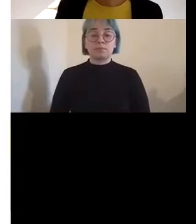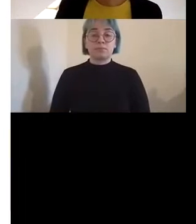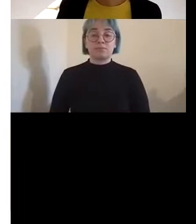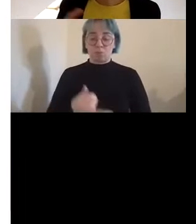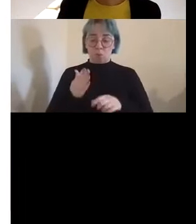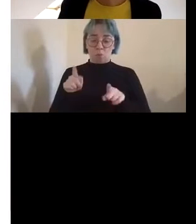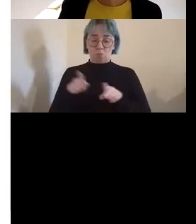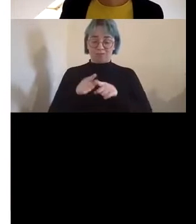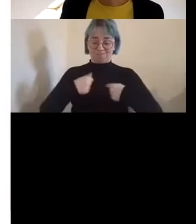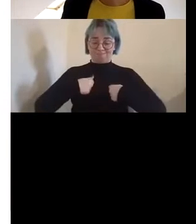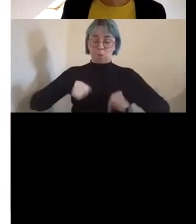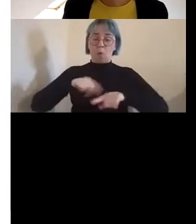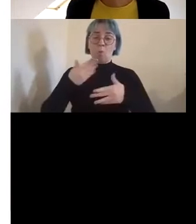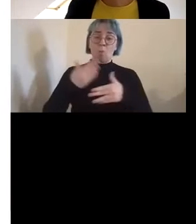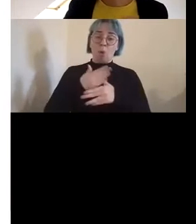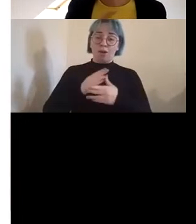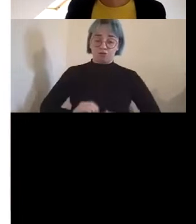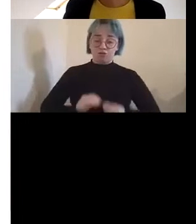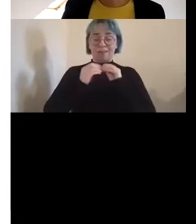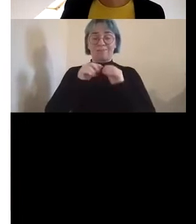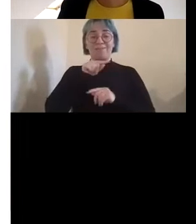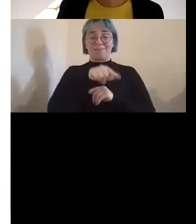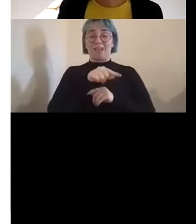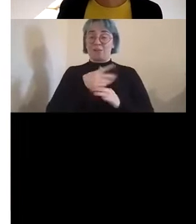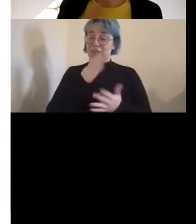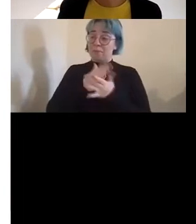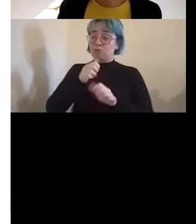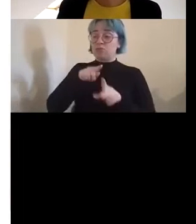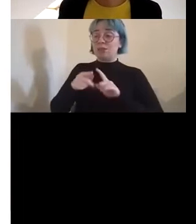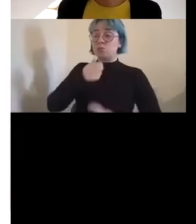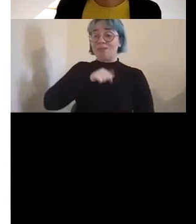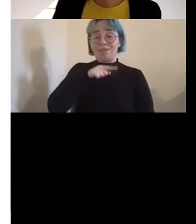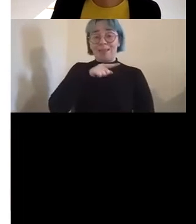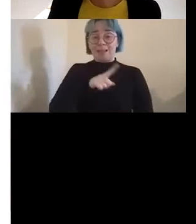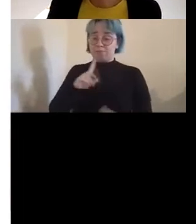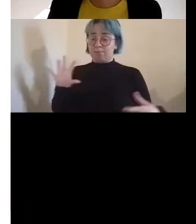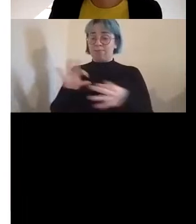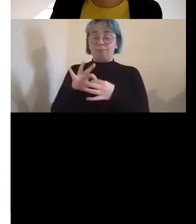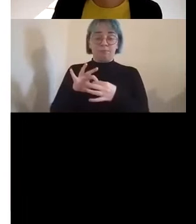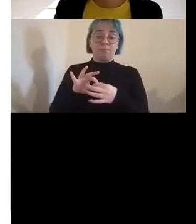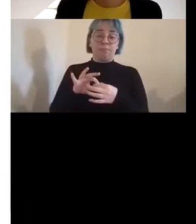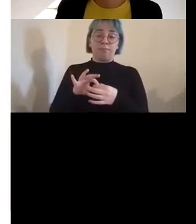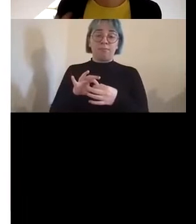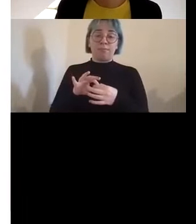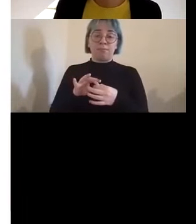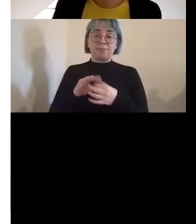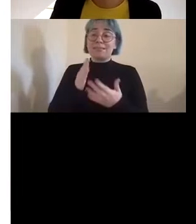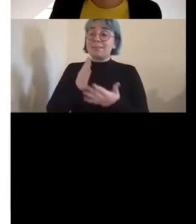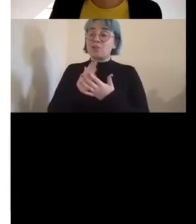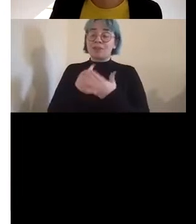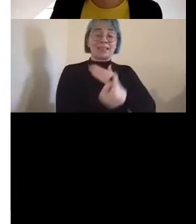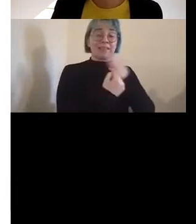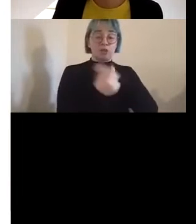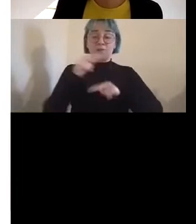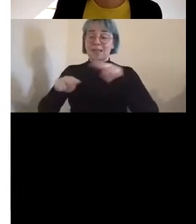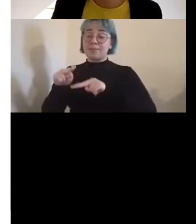work and in the recommendations for drafting now, we really try to use these and really apply them on when the individual